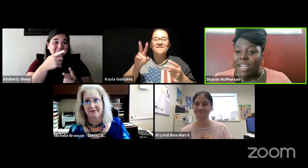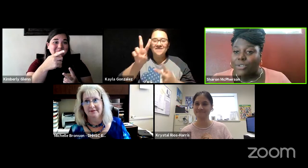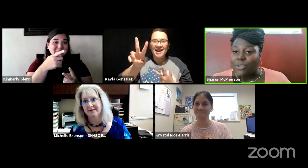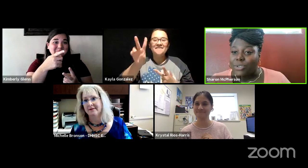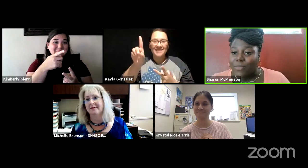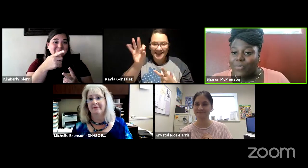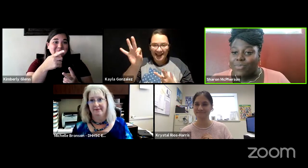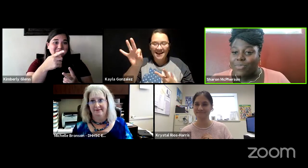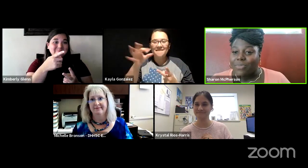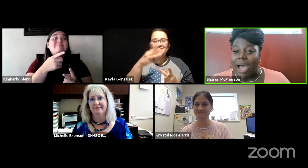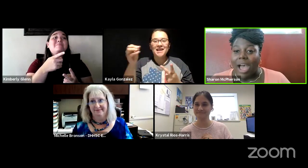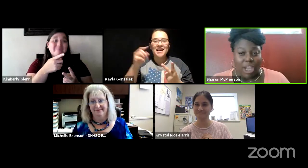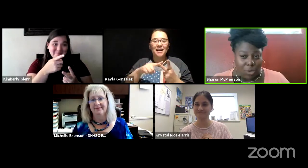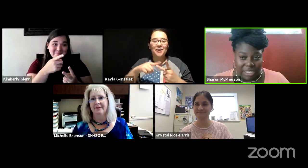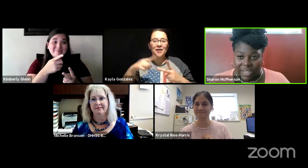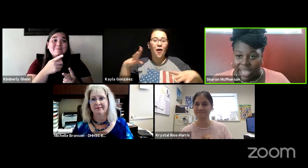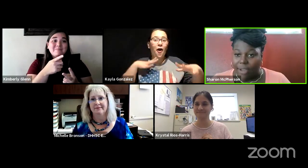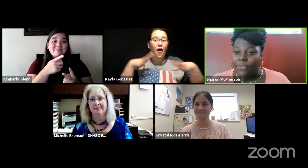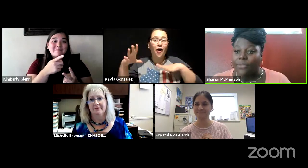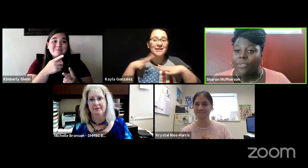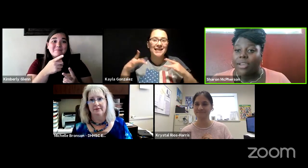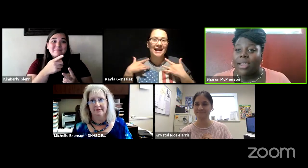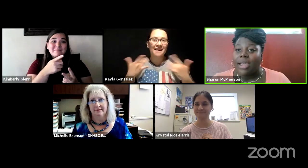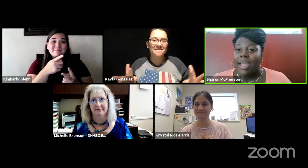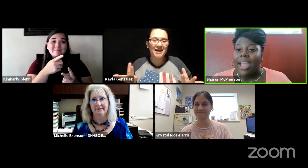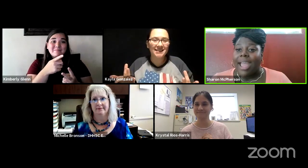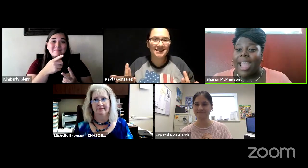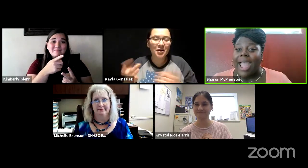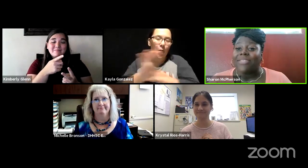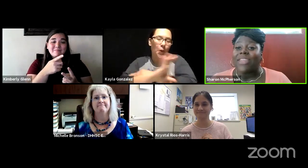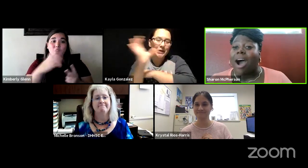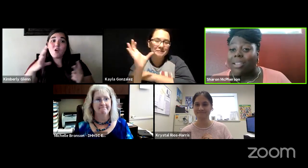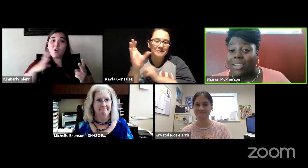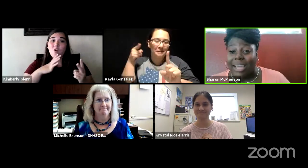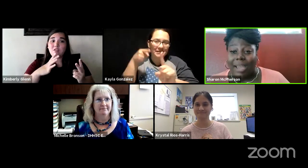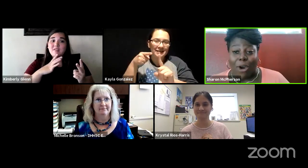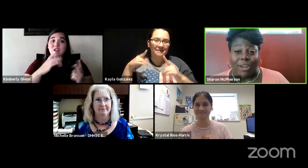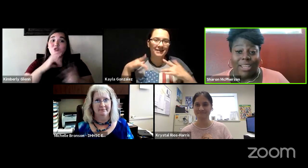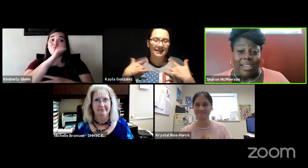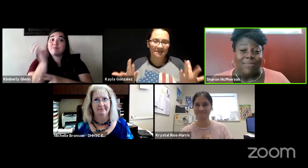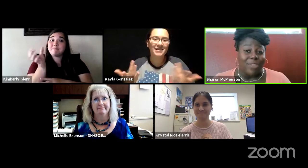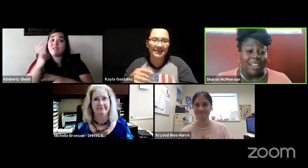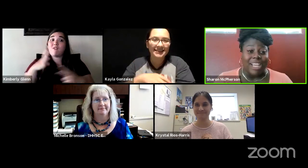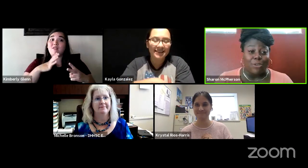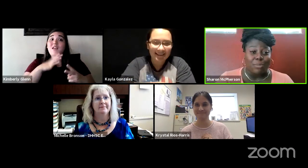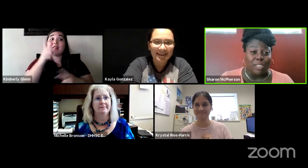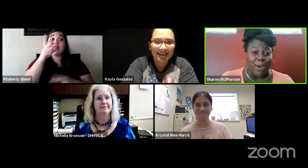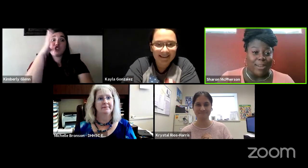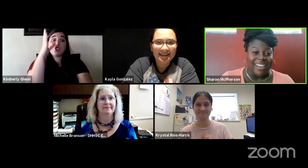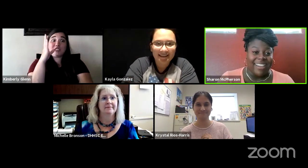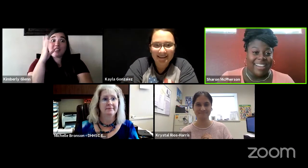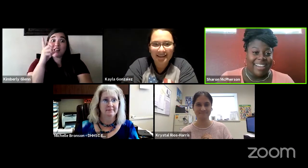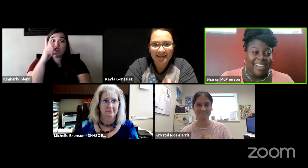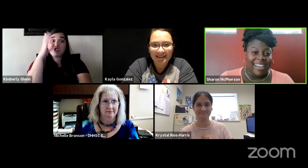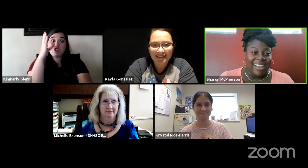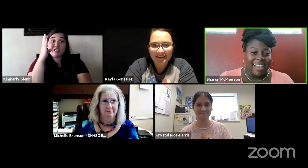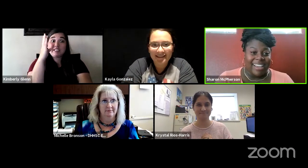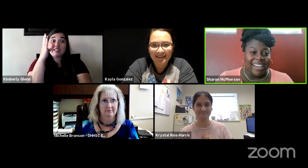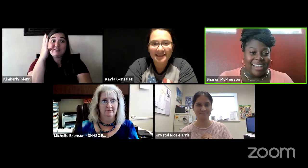Kayla, do you have answers? I agree, it's BDF. And the holiday party, the holiday Christmas party.